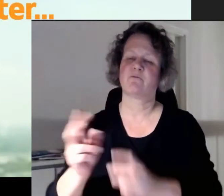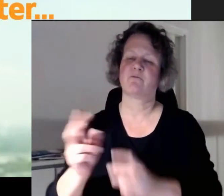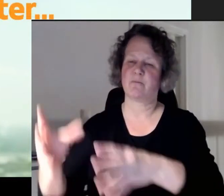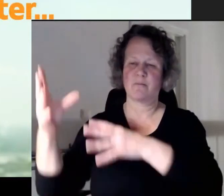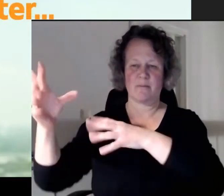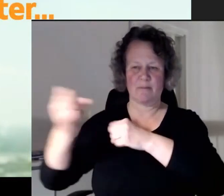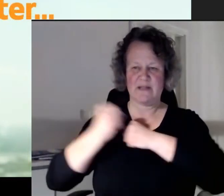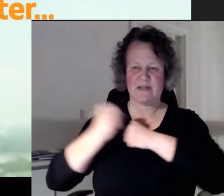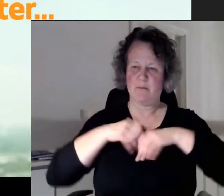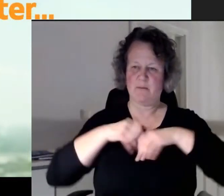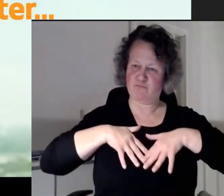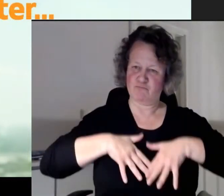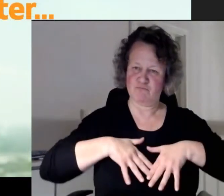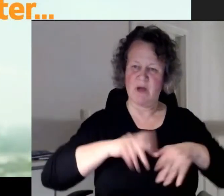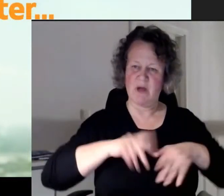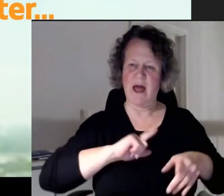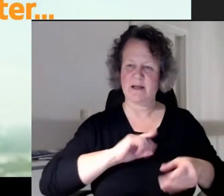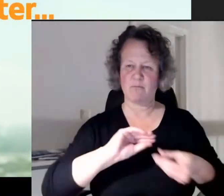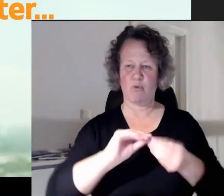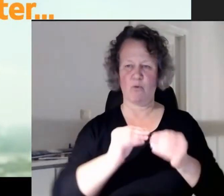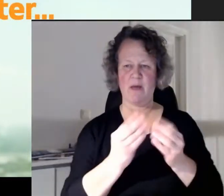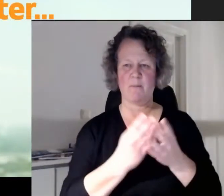and his contribution to this.